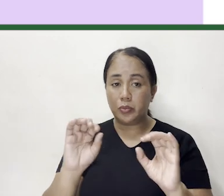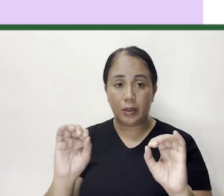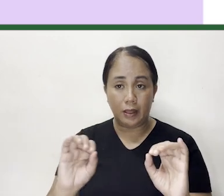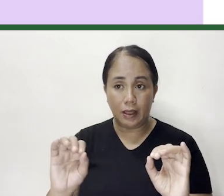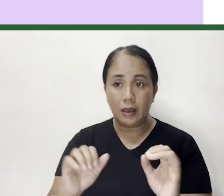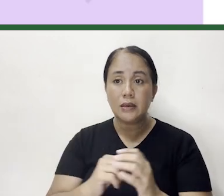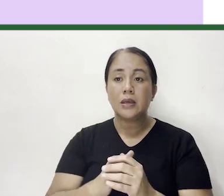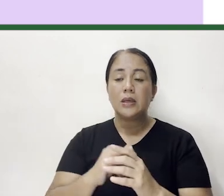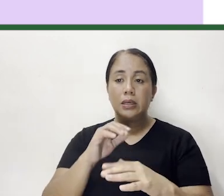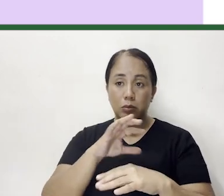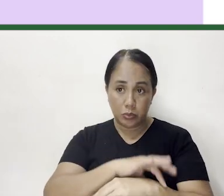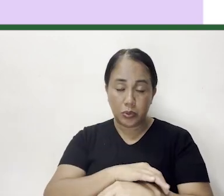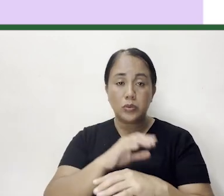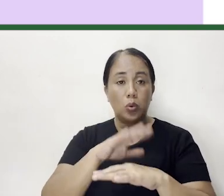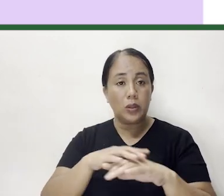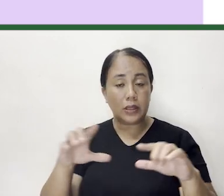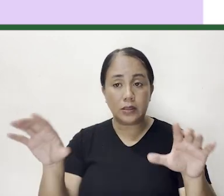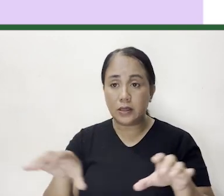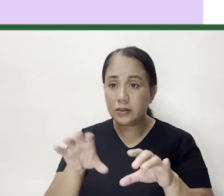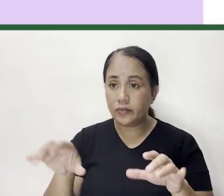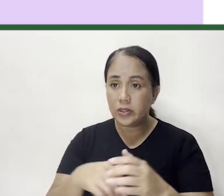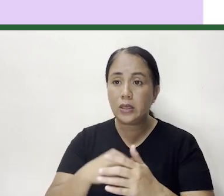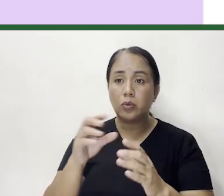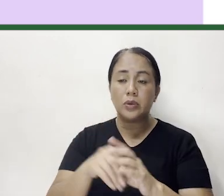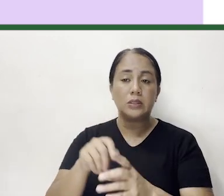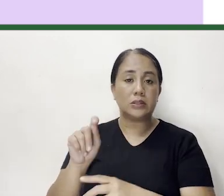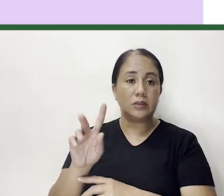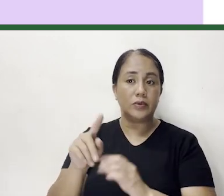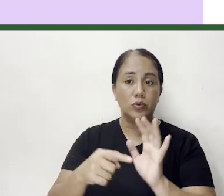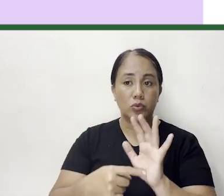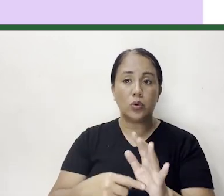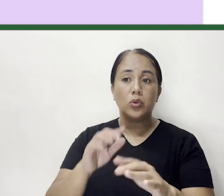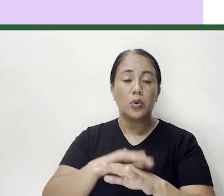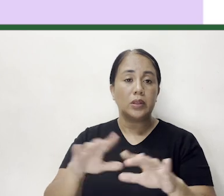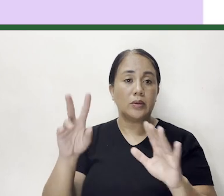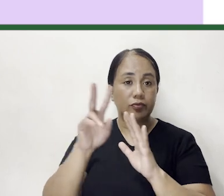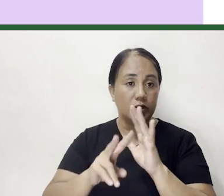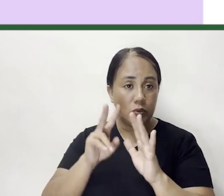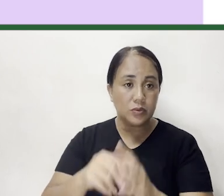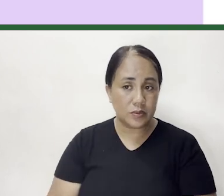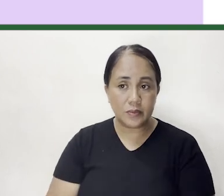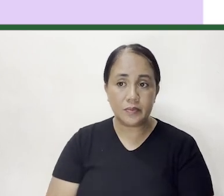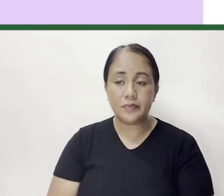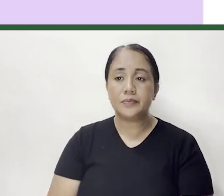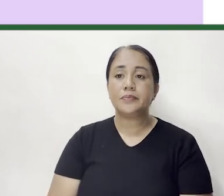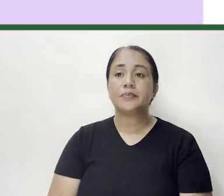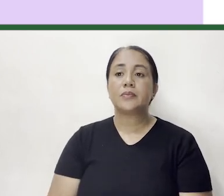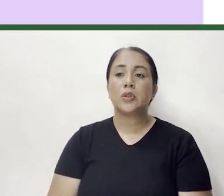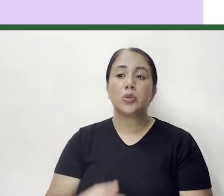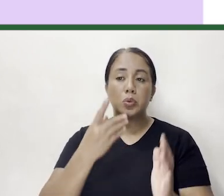language interpreting during in-person and online activities, including TV shows and online videos.